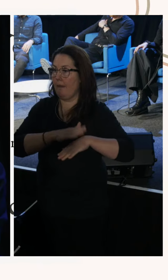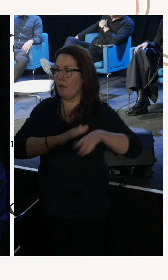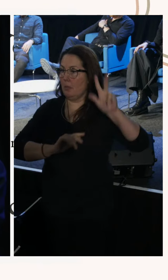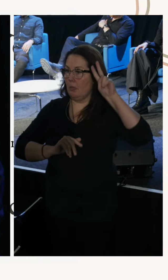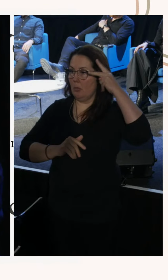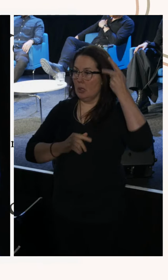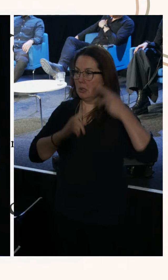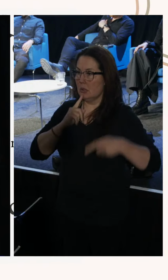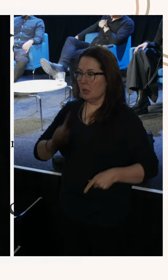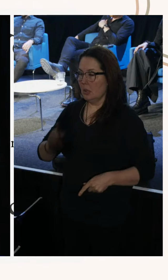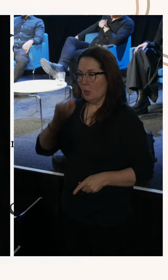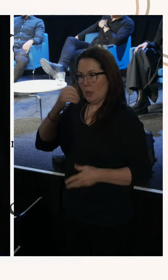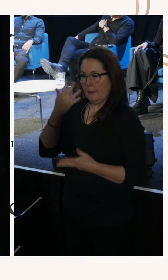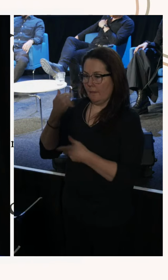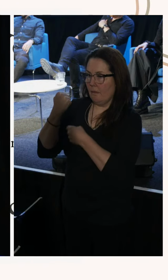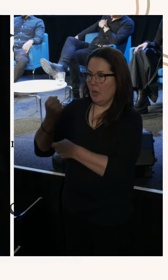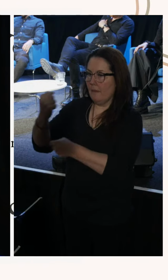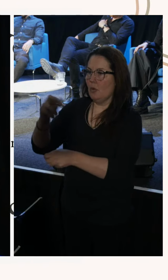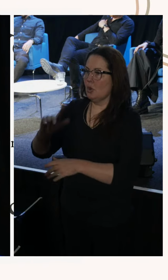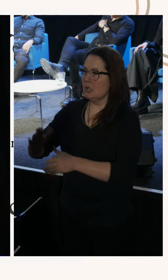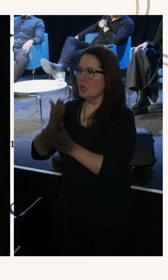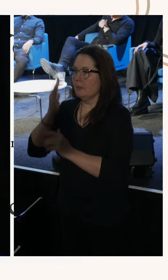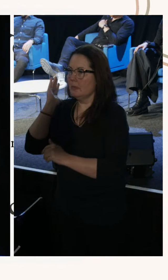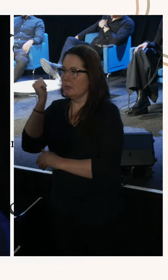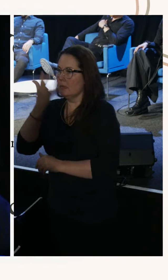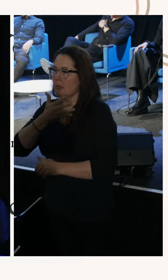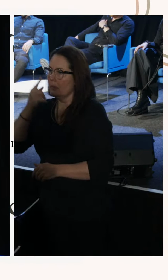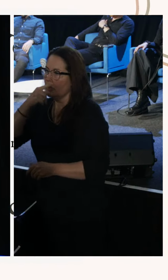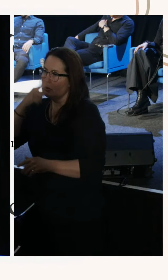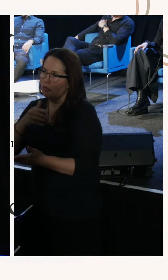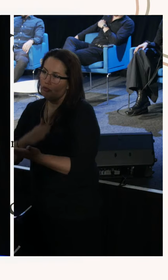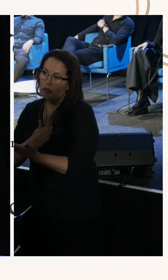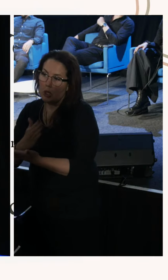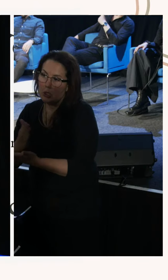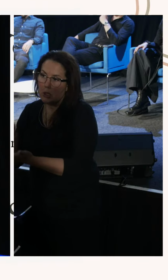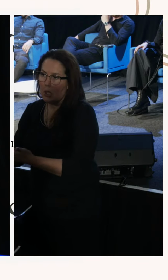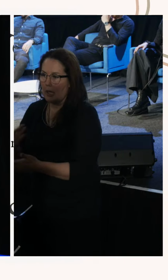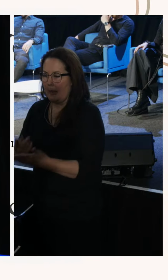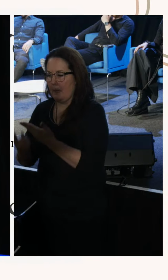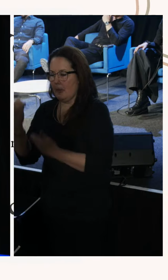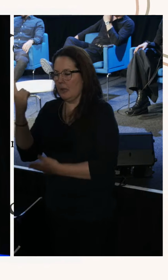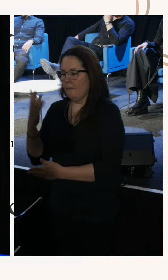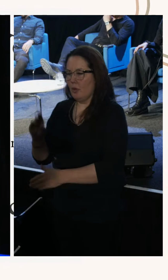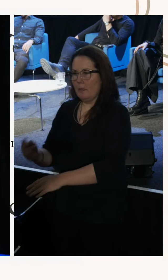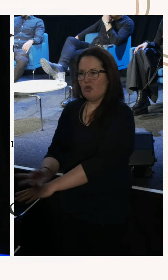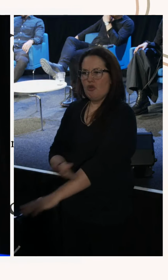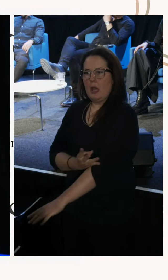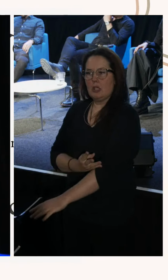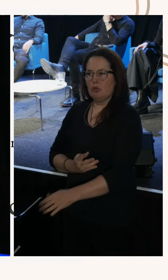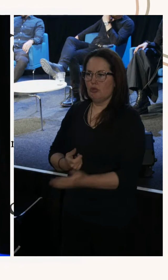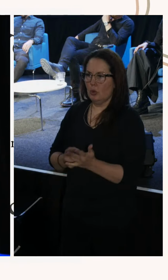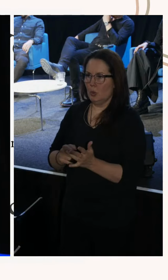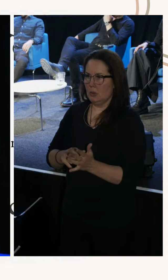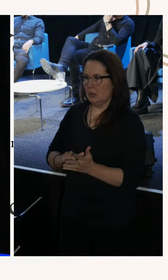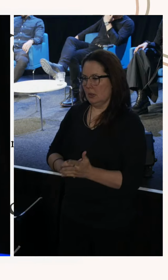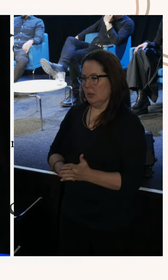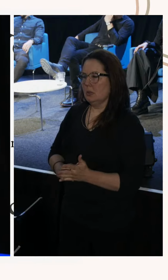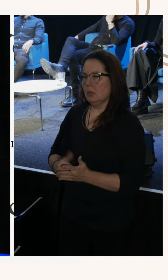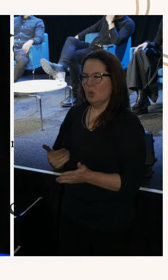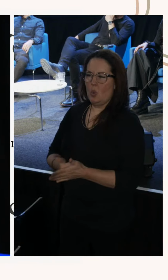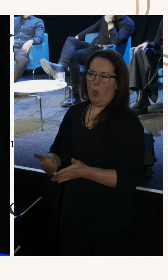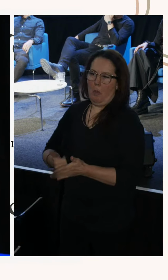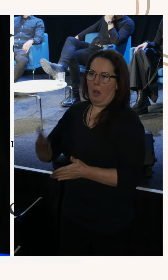to fighting for Indigenous rights, this is a fight that happens from the bottom of society. This is a fight that ordinary people